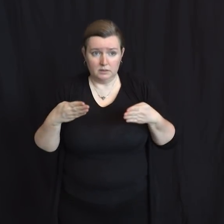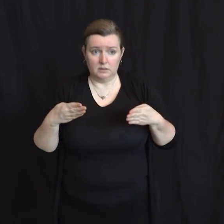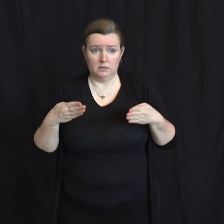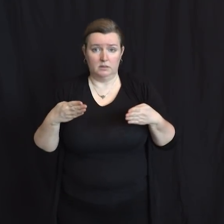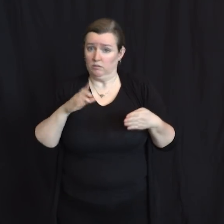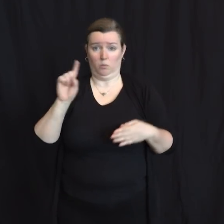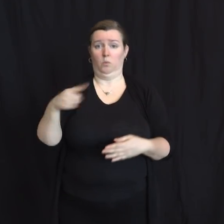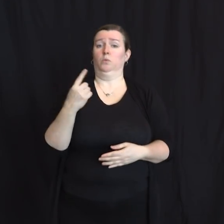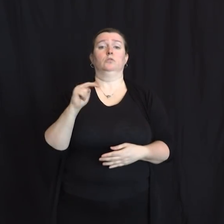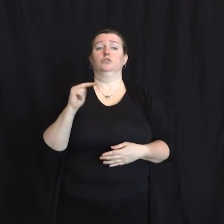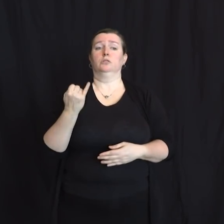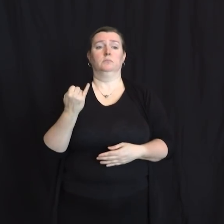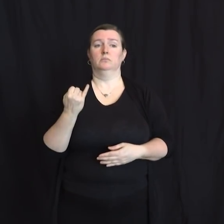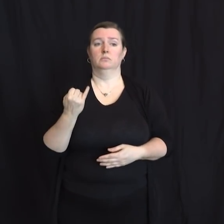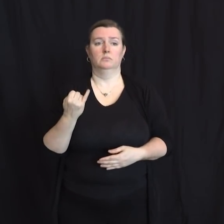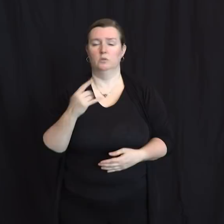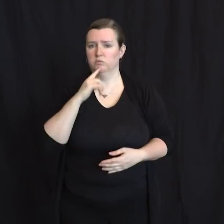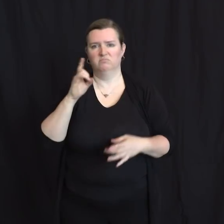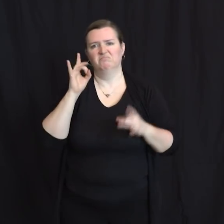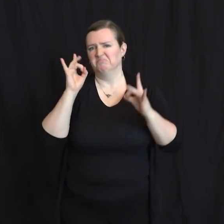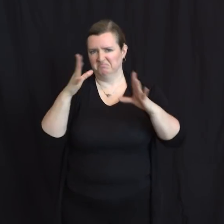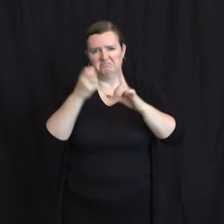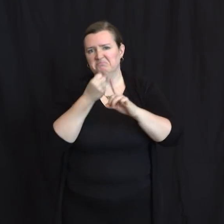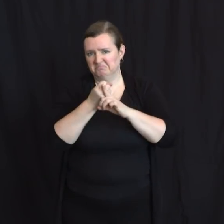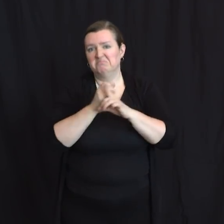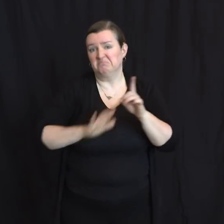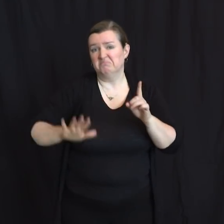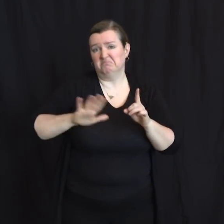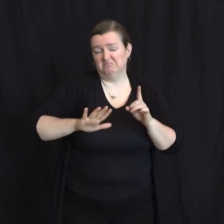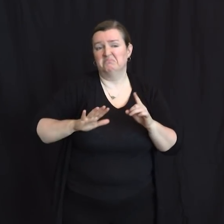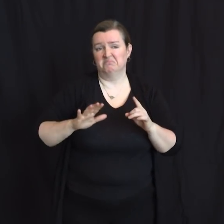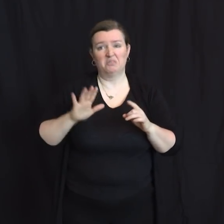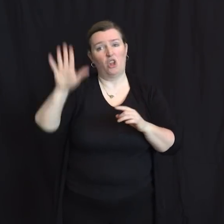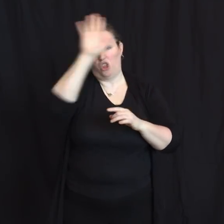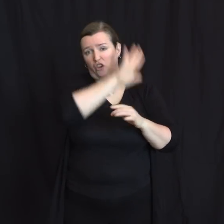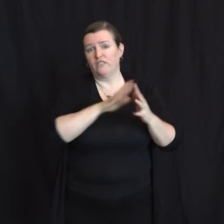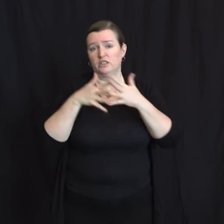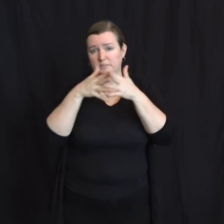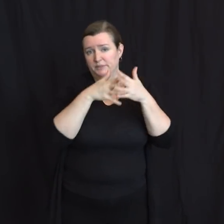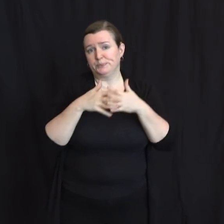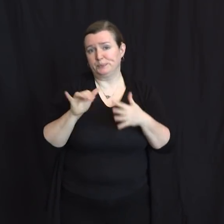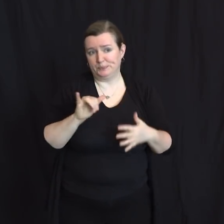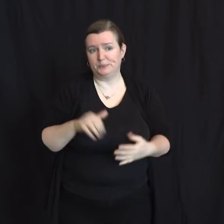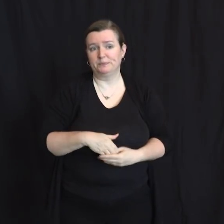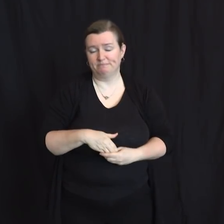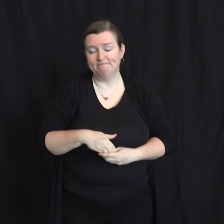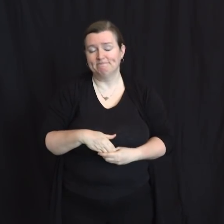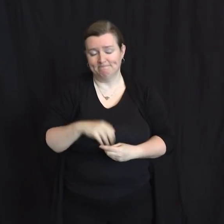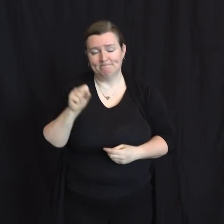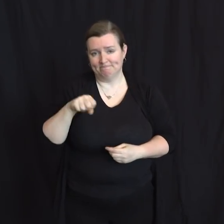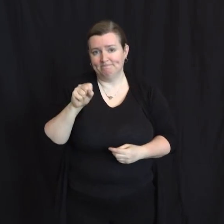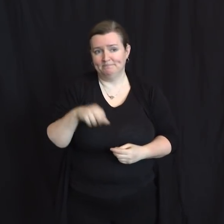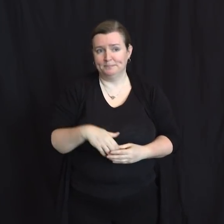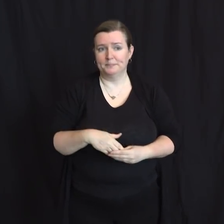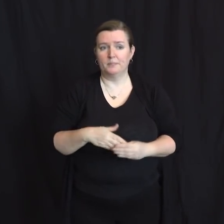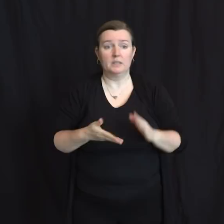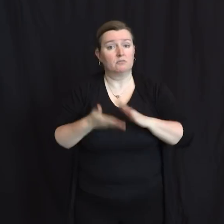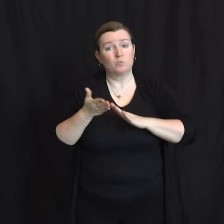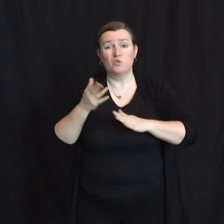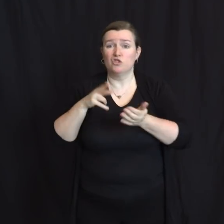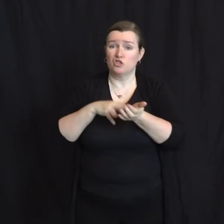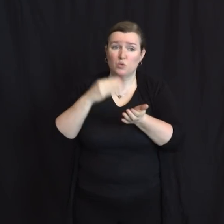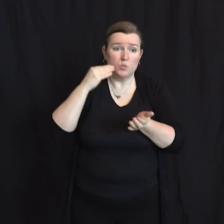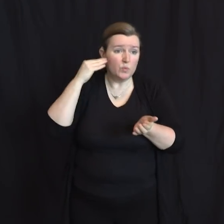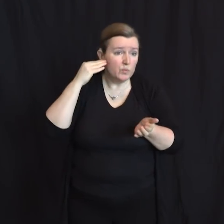is a tragedy and an uneven performance to be charitable by operators around our state and around the